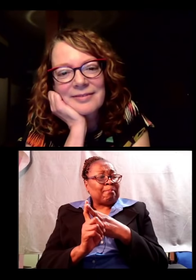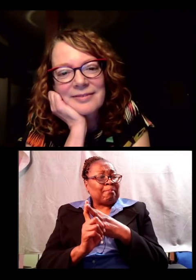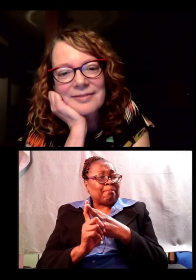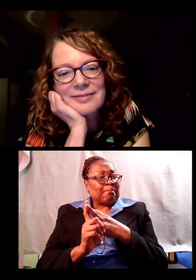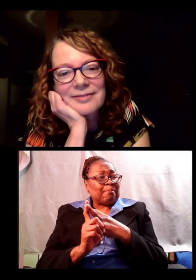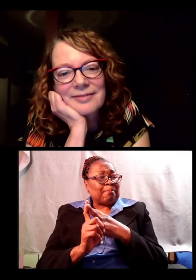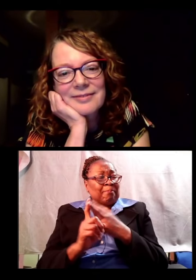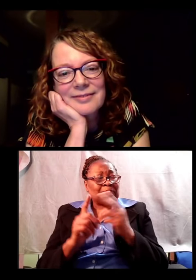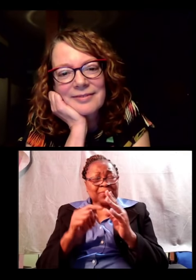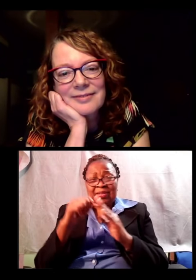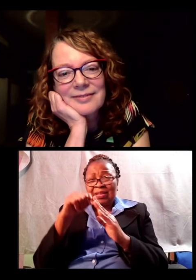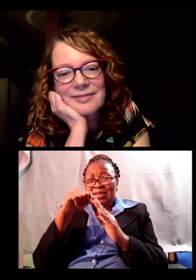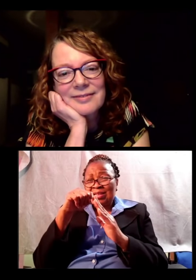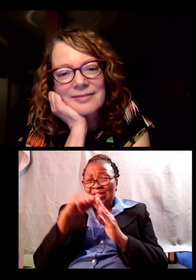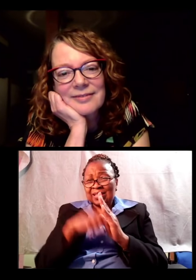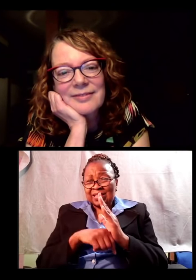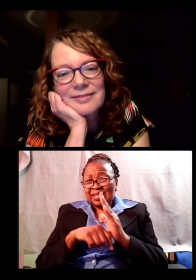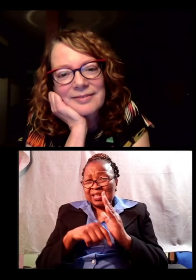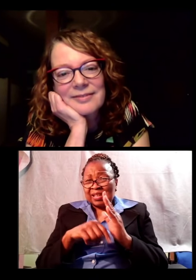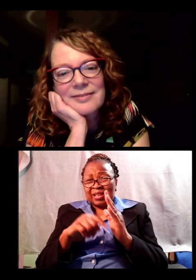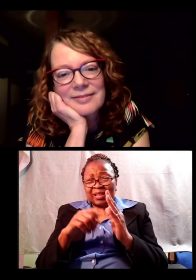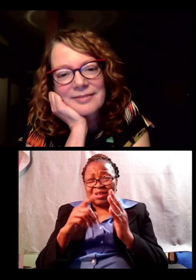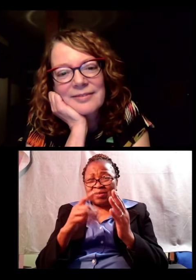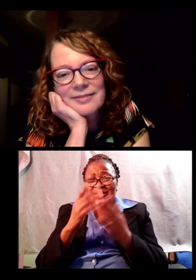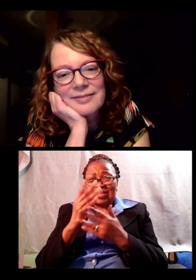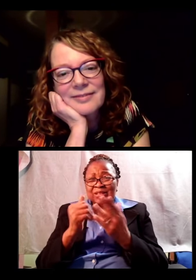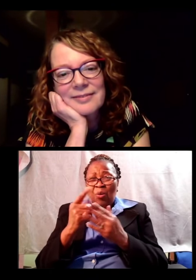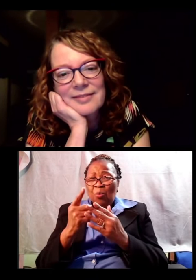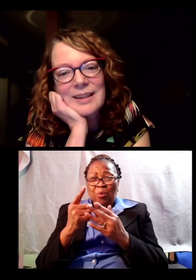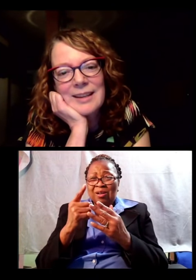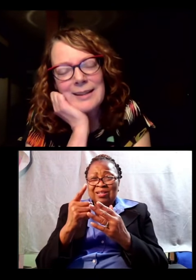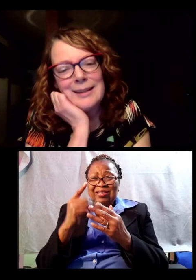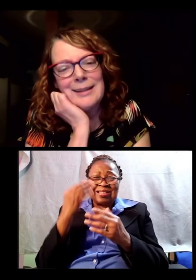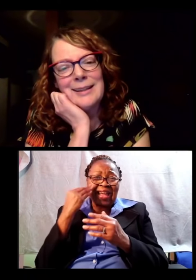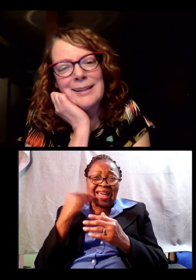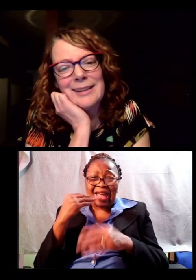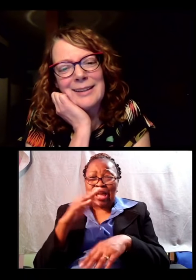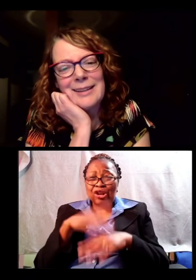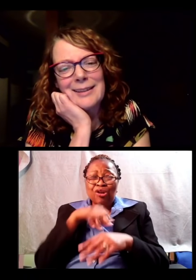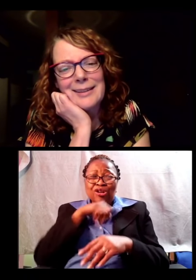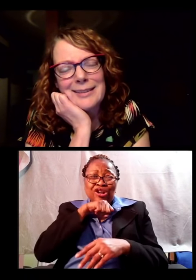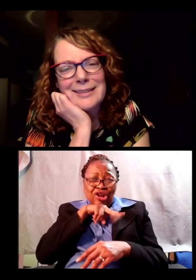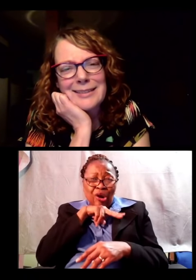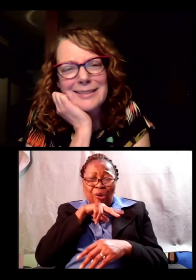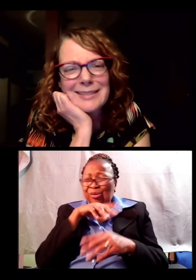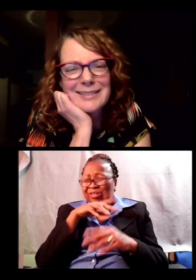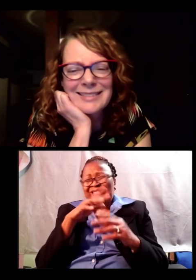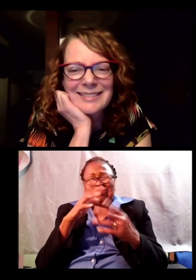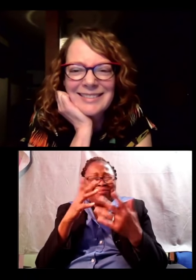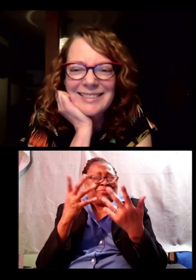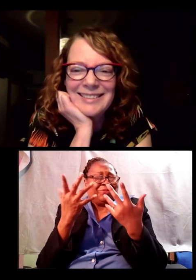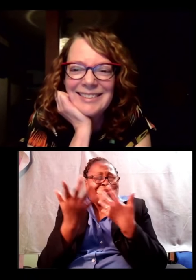deep fake, stick somebody's head on a goat. I would have to learn how to do that.